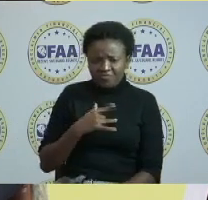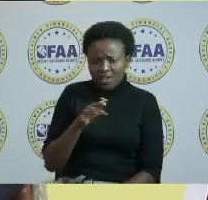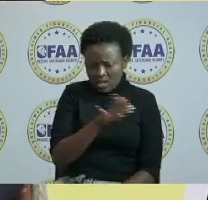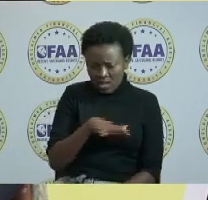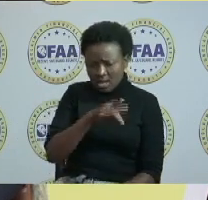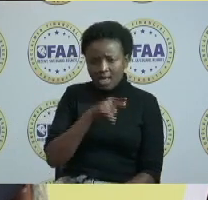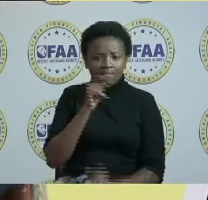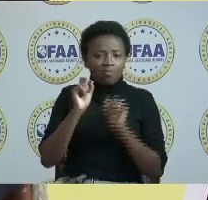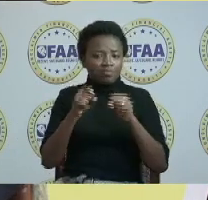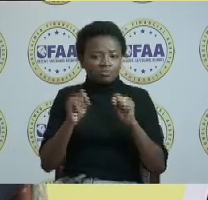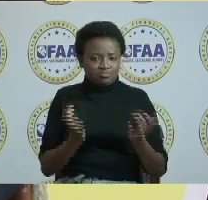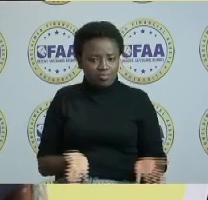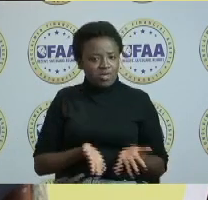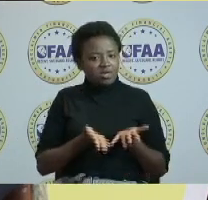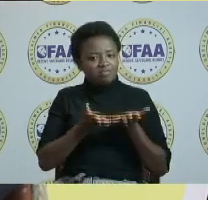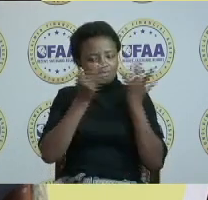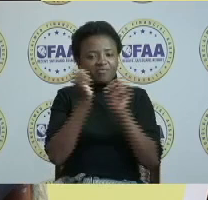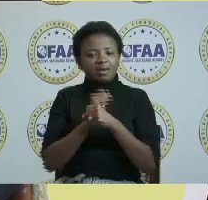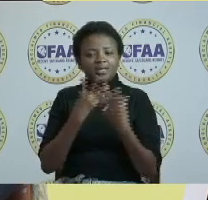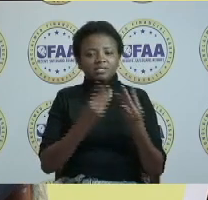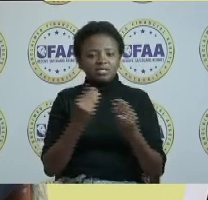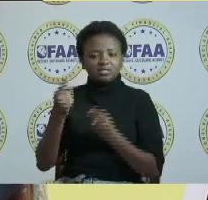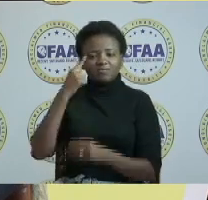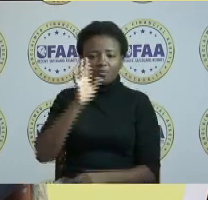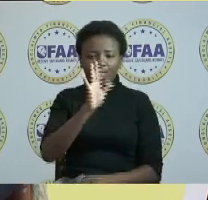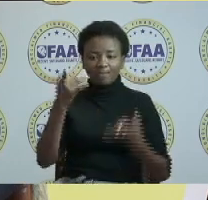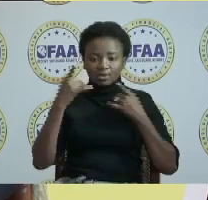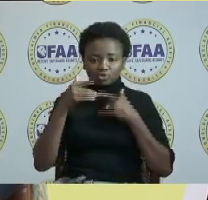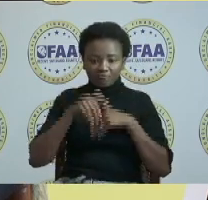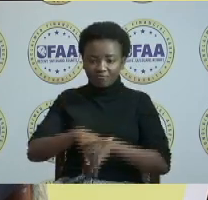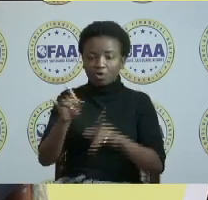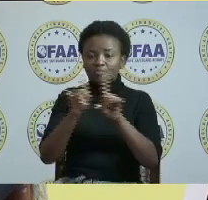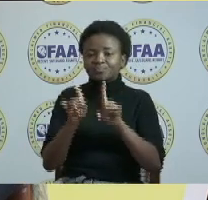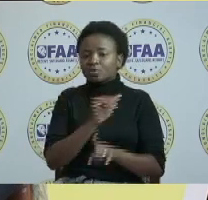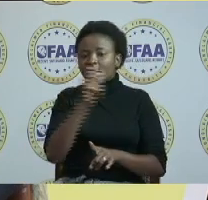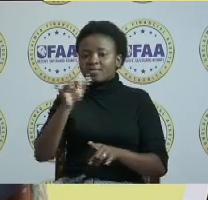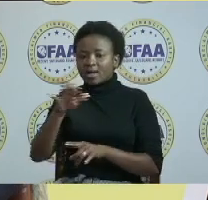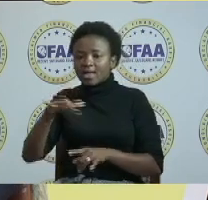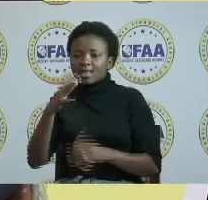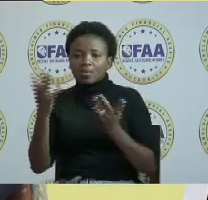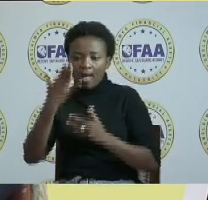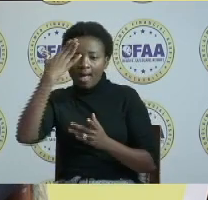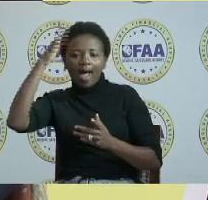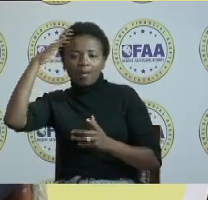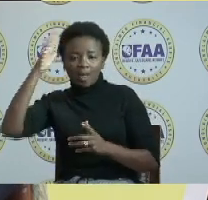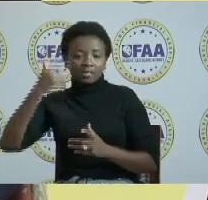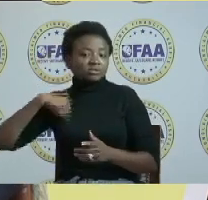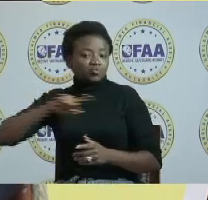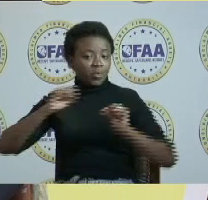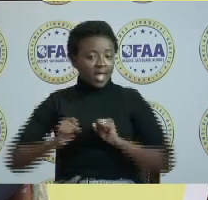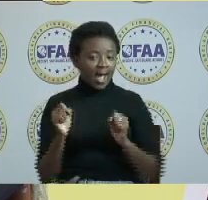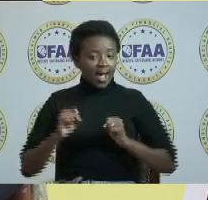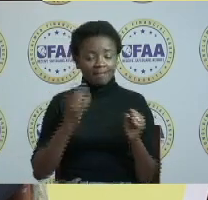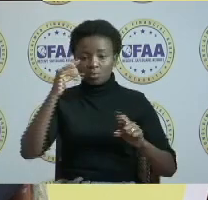at it to make it easy for you to comply. The other aspect is the issue of the awareness. We appreciate a